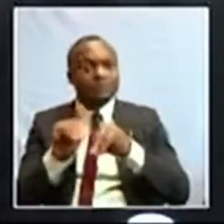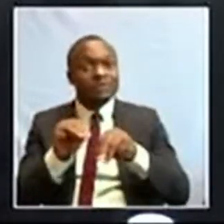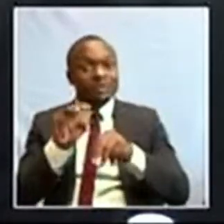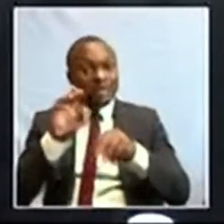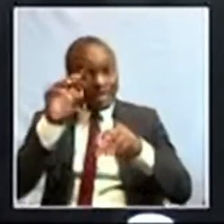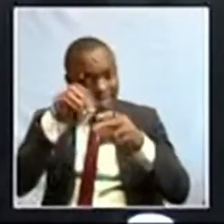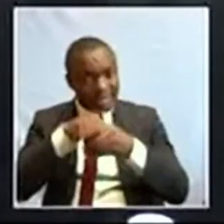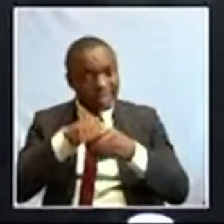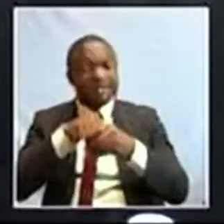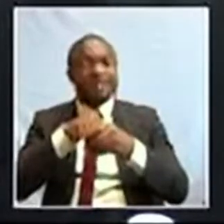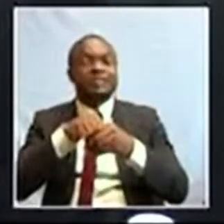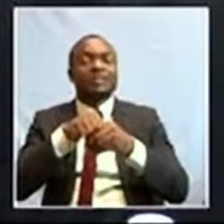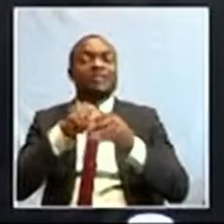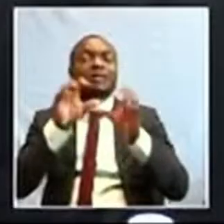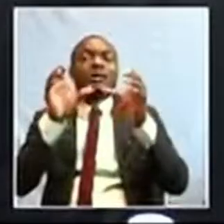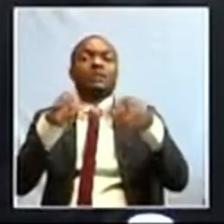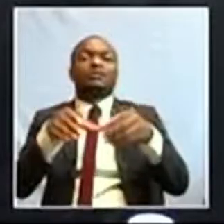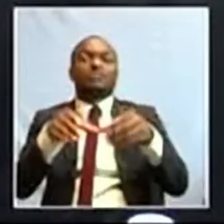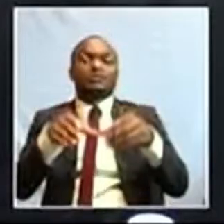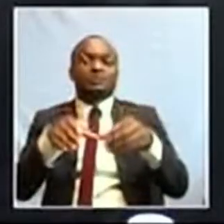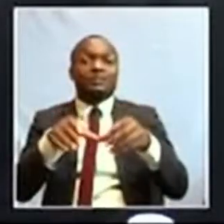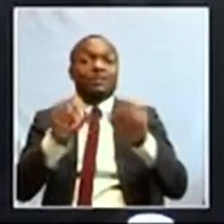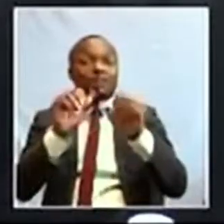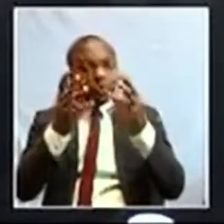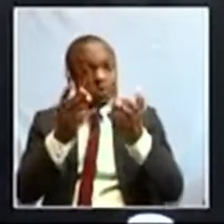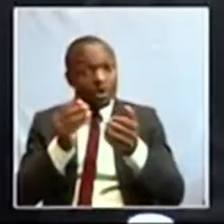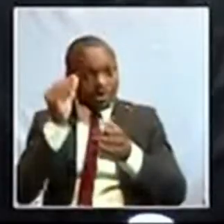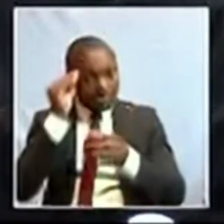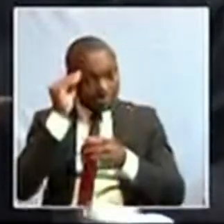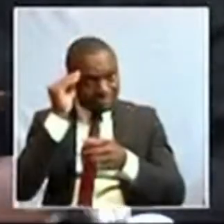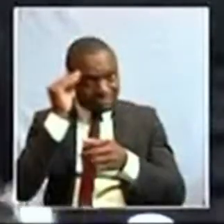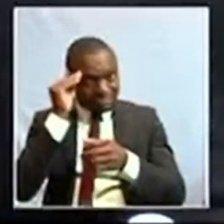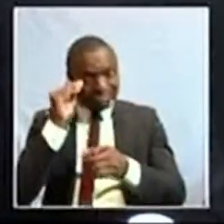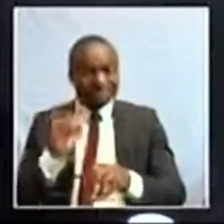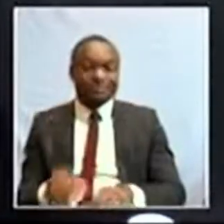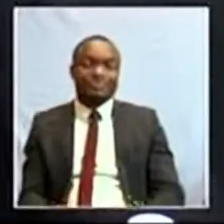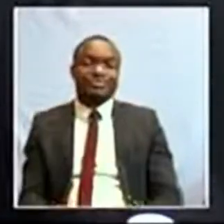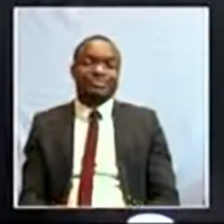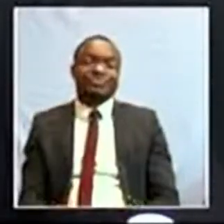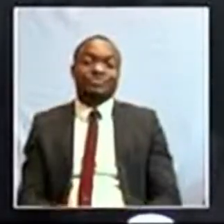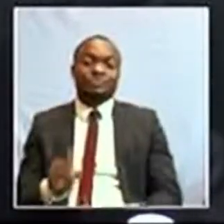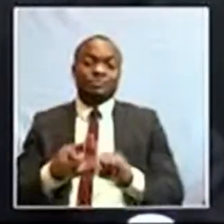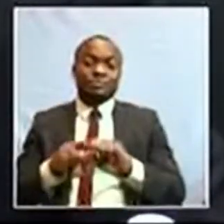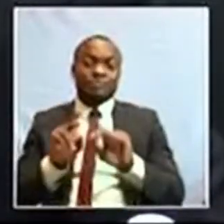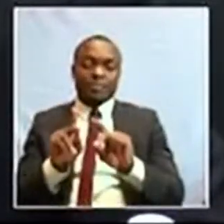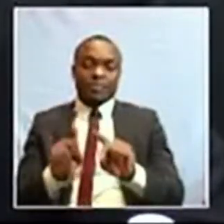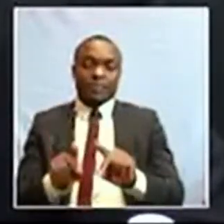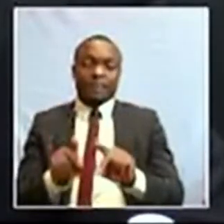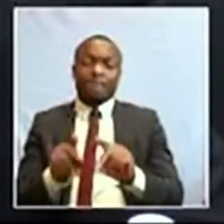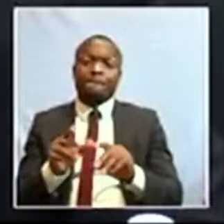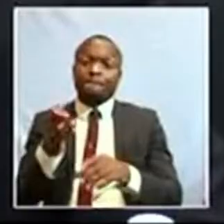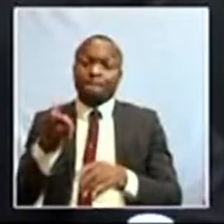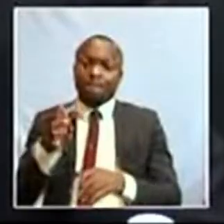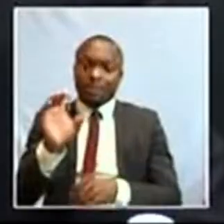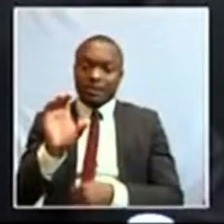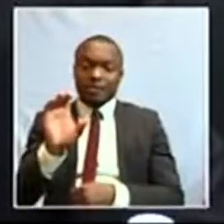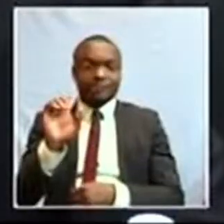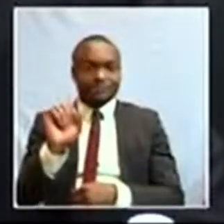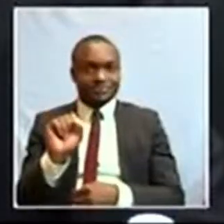your council? We would like to know, Chair.